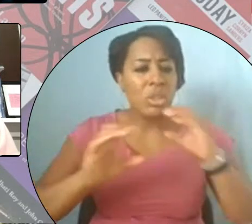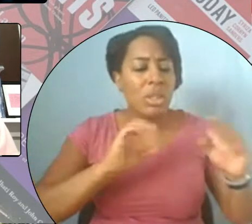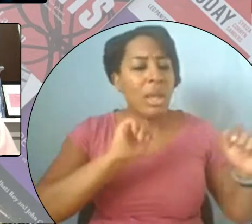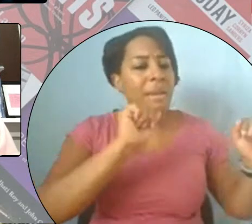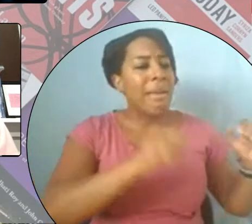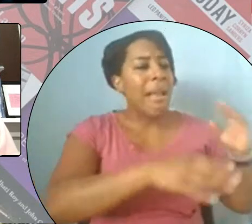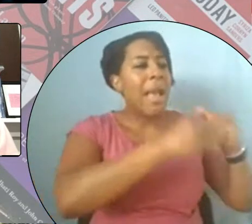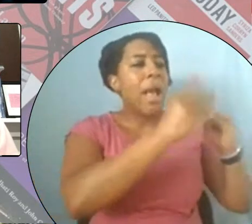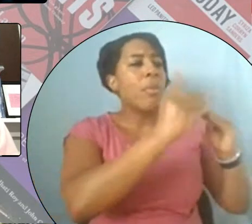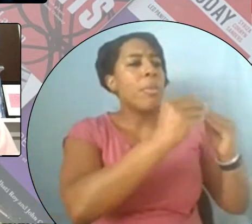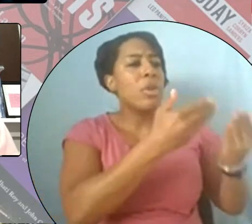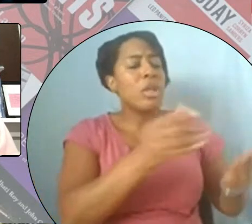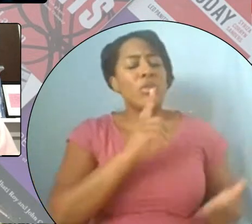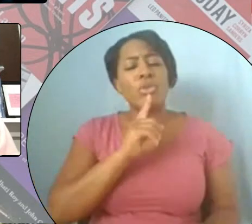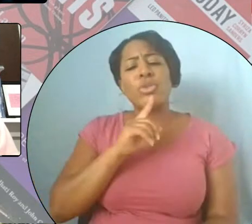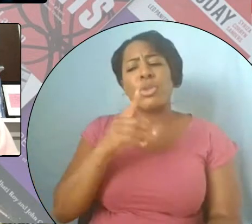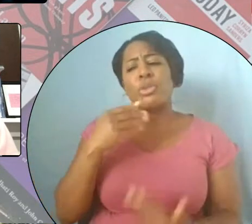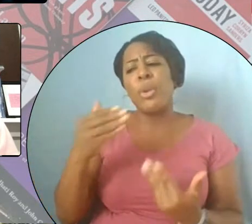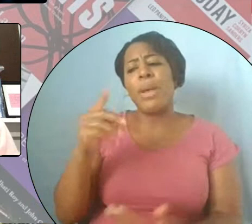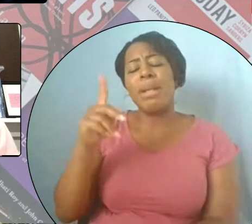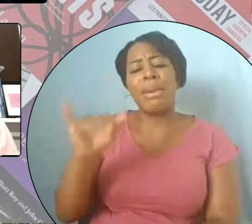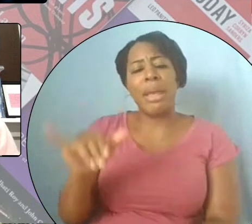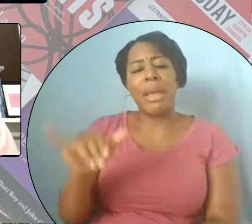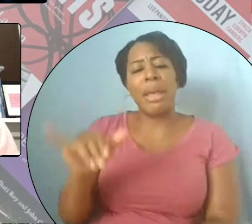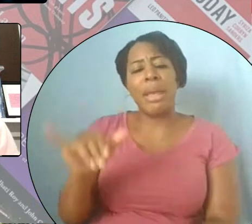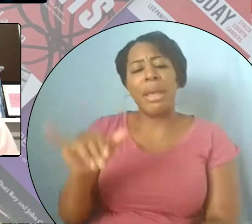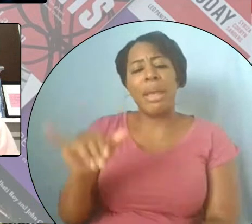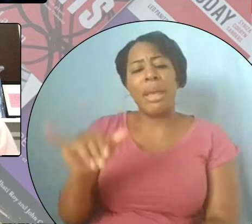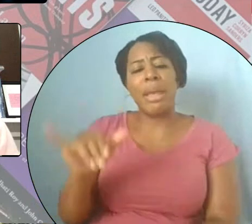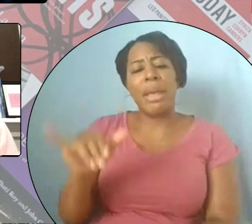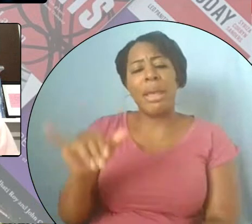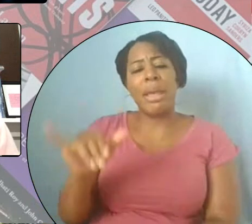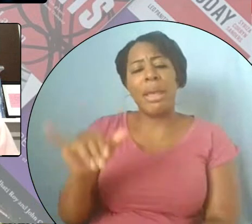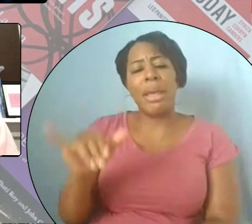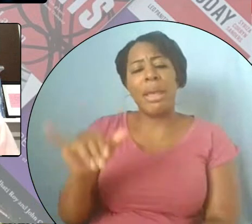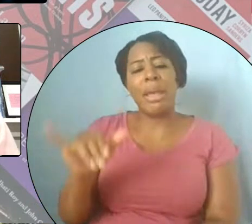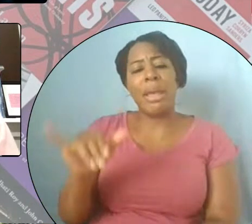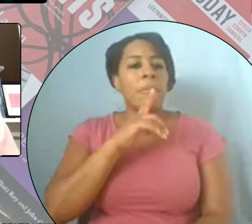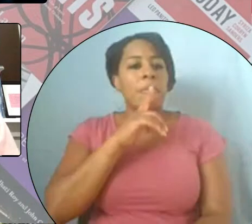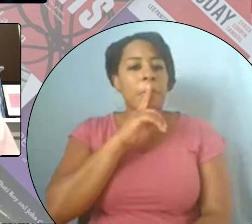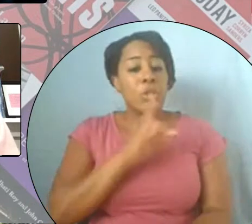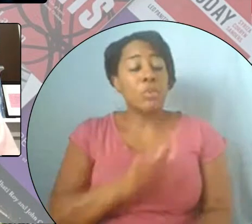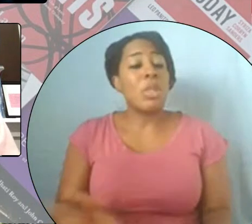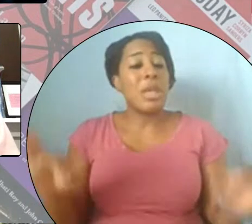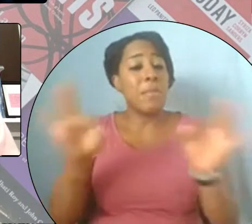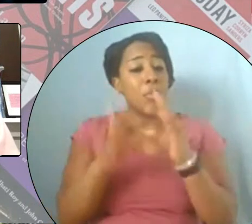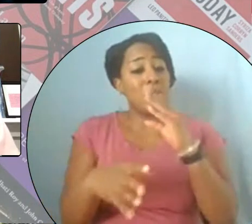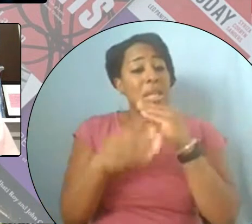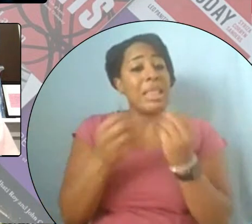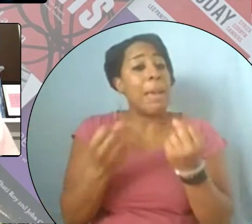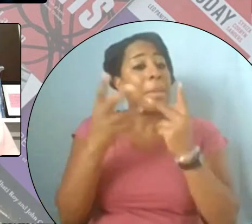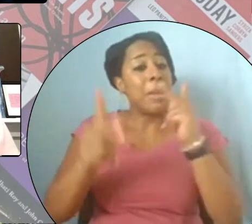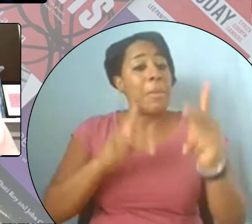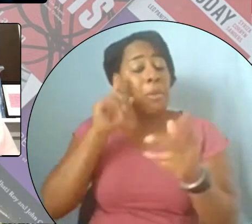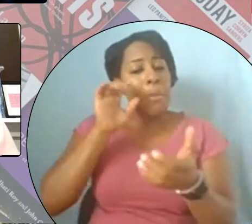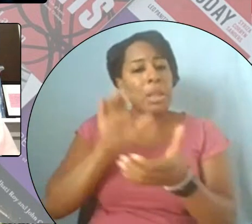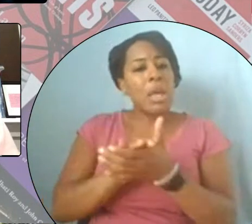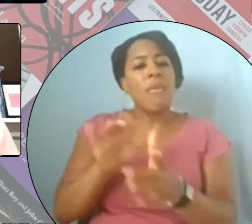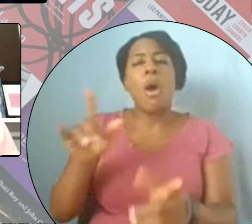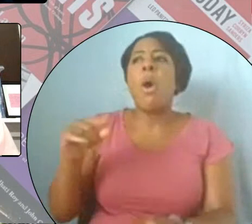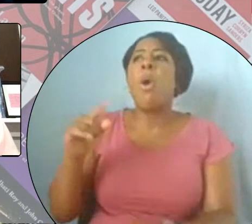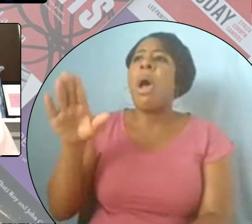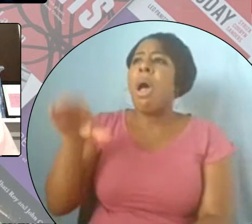for it, Kelly. So really important to add, a lot of people believe that, we hear this 1,800 people were released